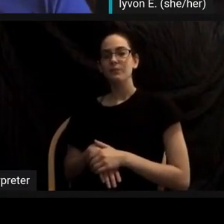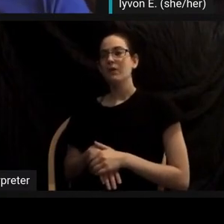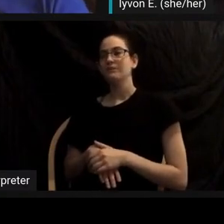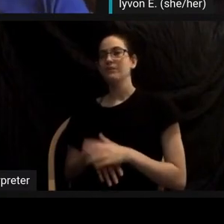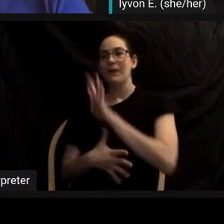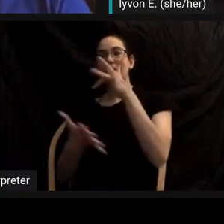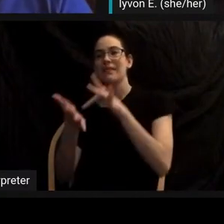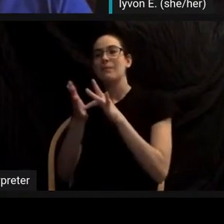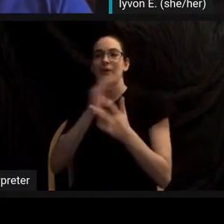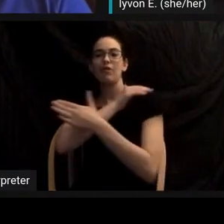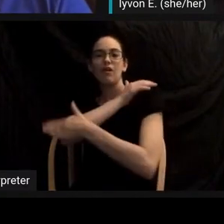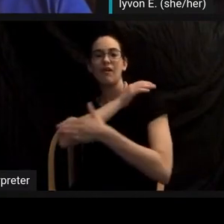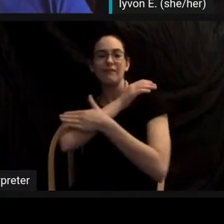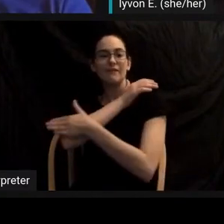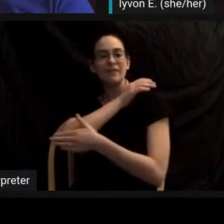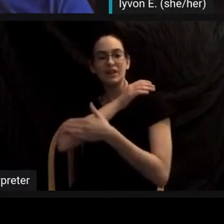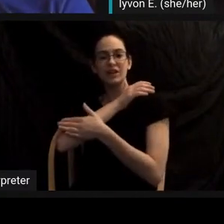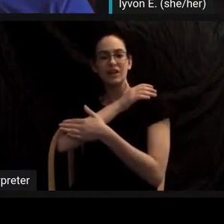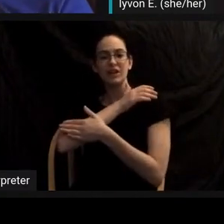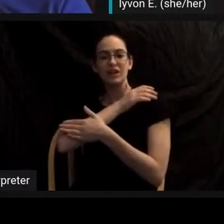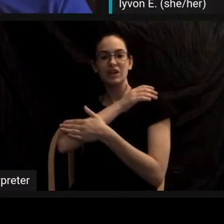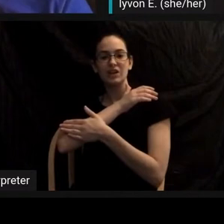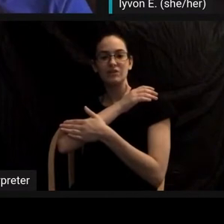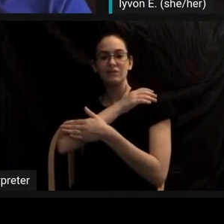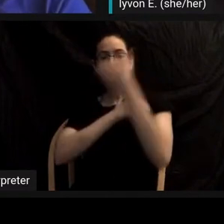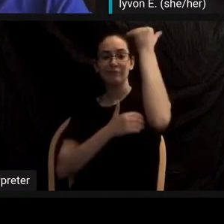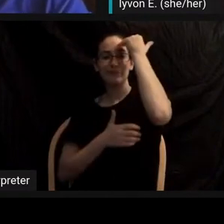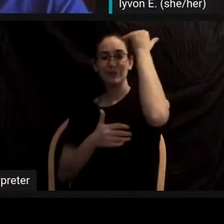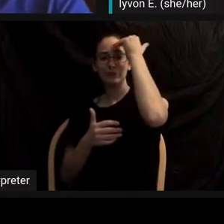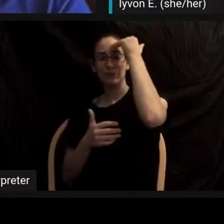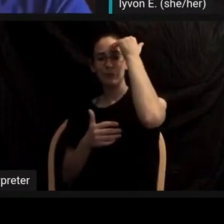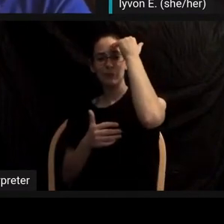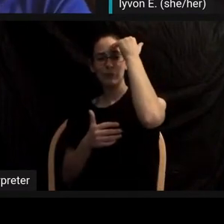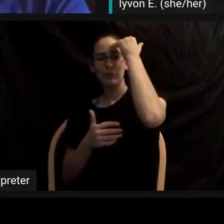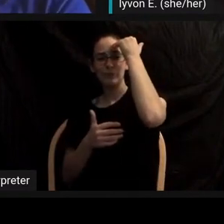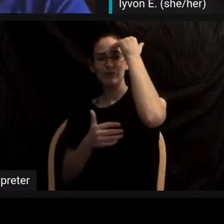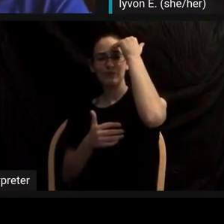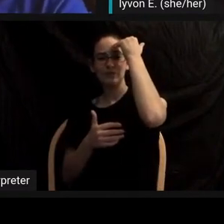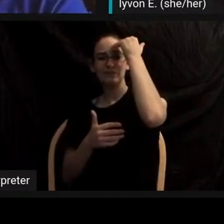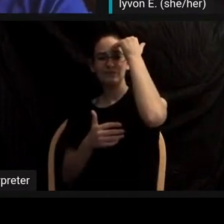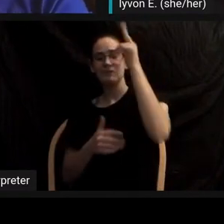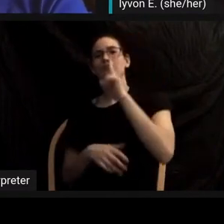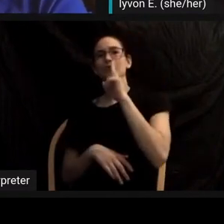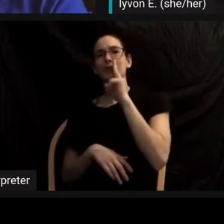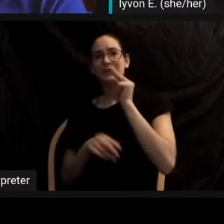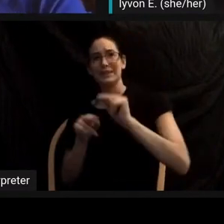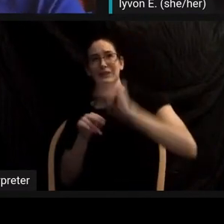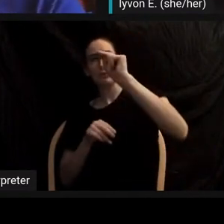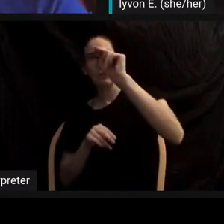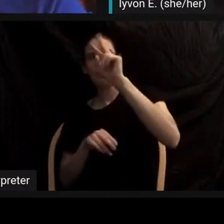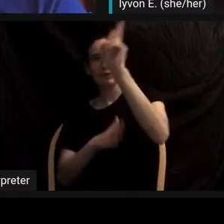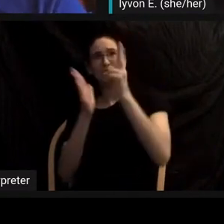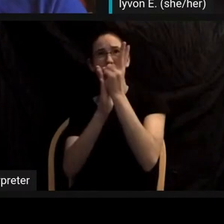the country, we're kind of on our own, like, and because, you know, the nearest, you know, like, I mean, Houston is 2 hours away. San